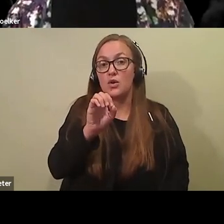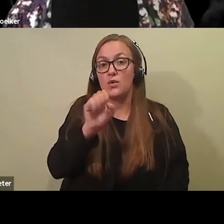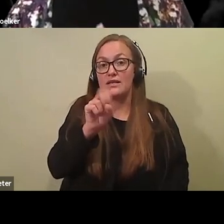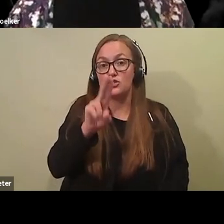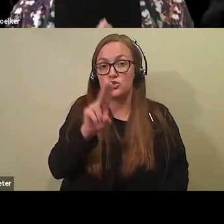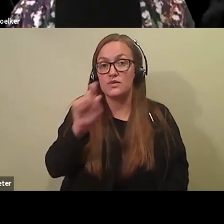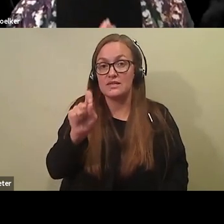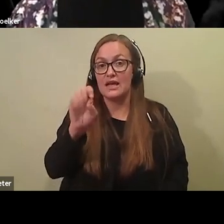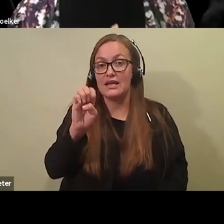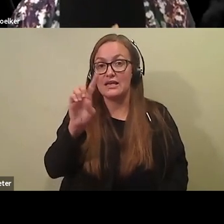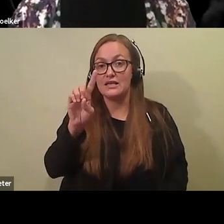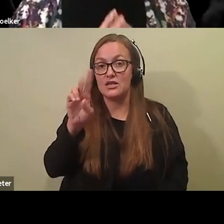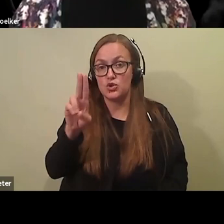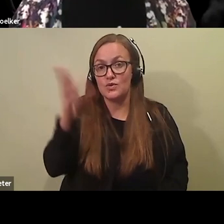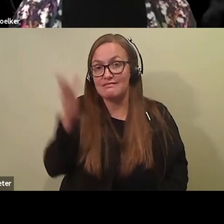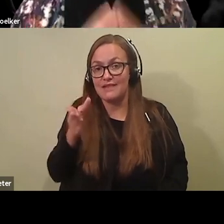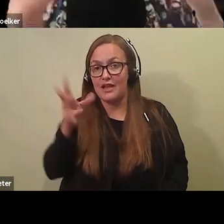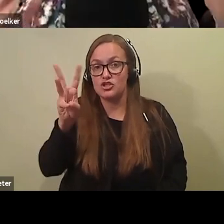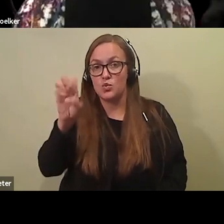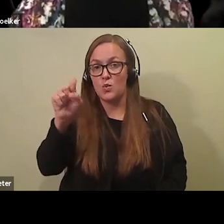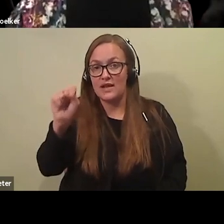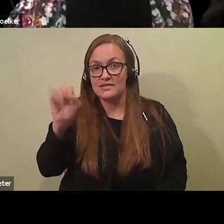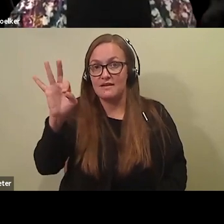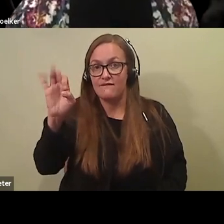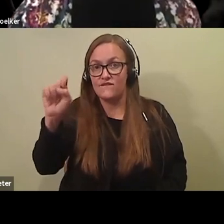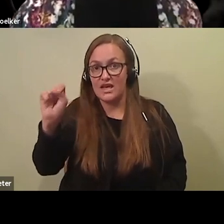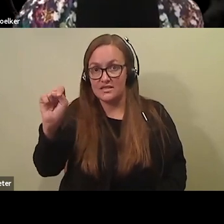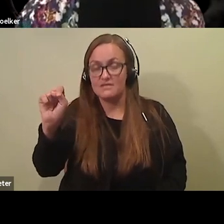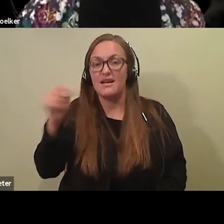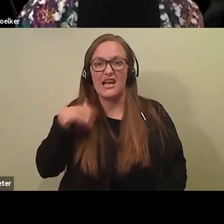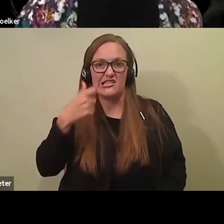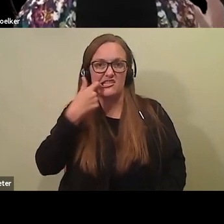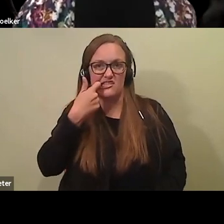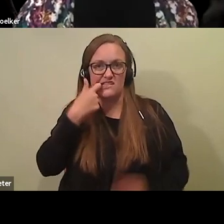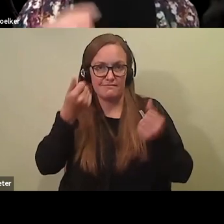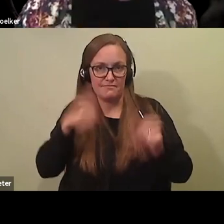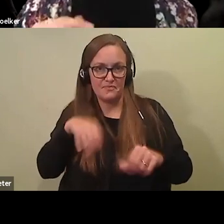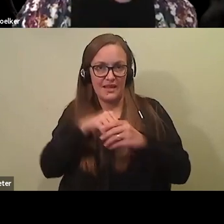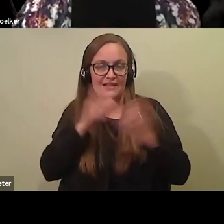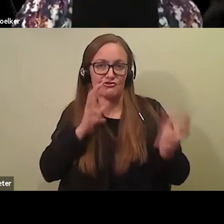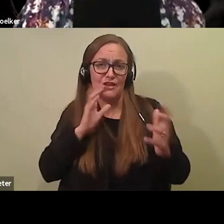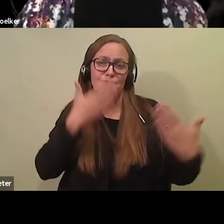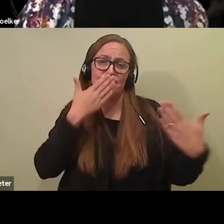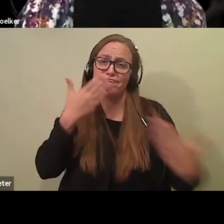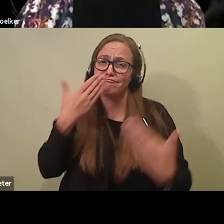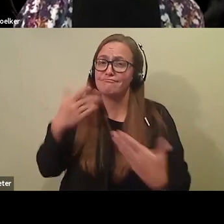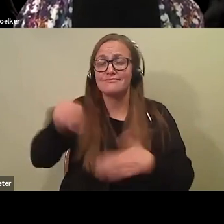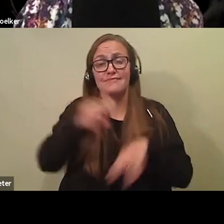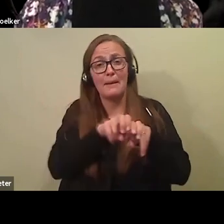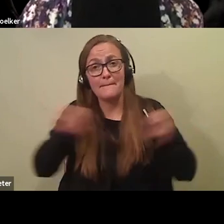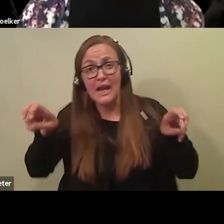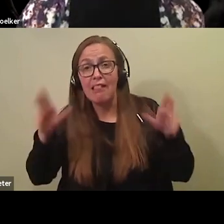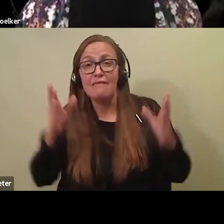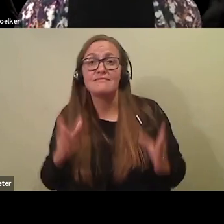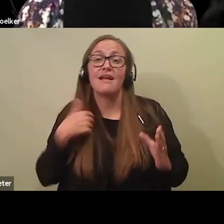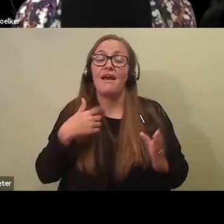go.osu.edu/WestFest, which I also just dropped in the chat. So with that, I want to thank all of our fantastic panelists. I feel like I learned a